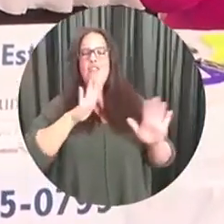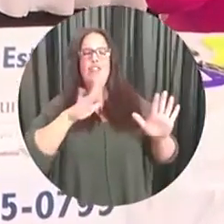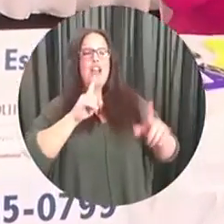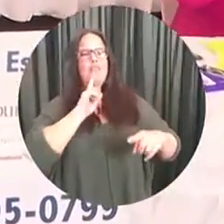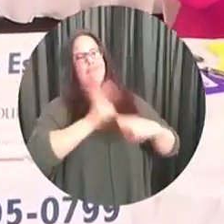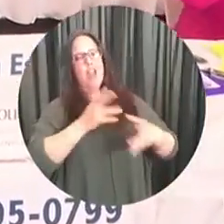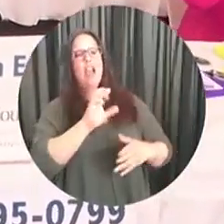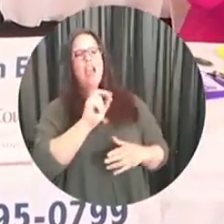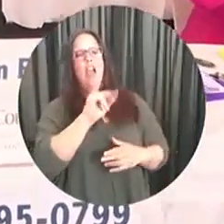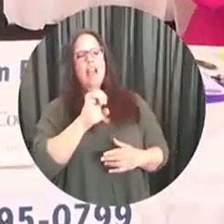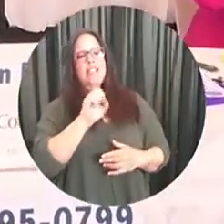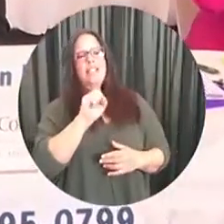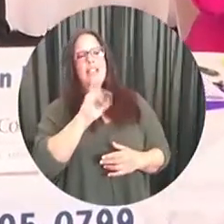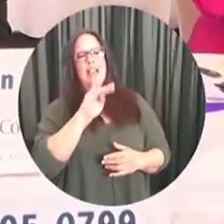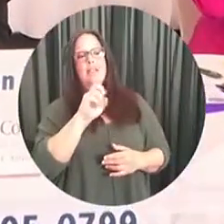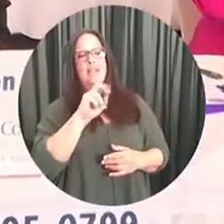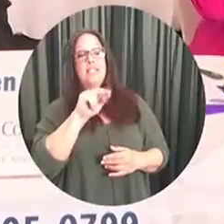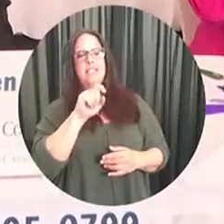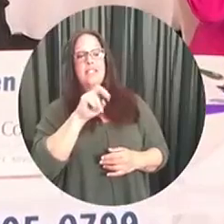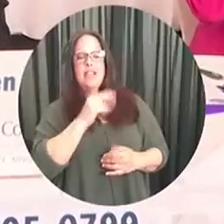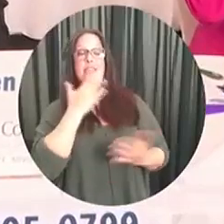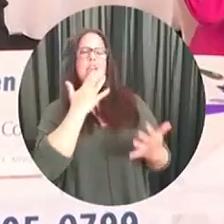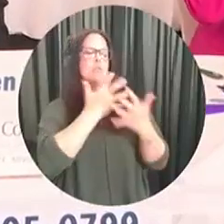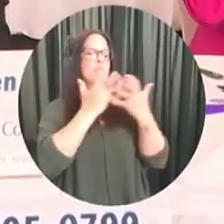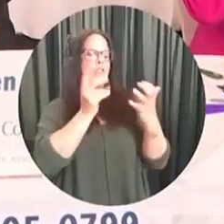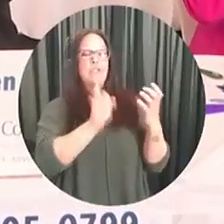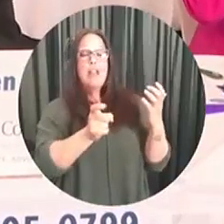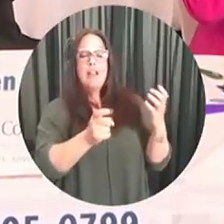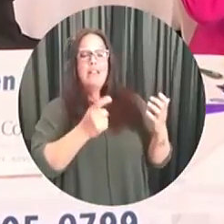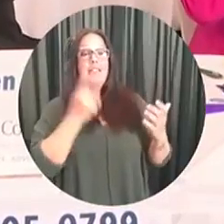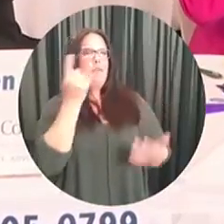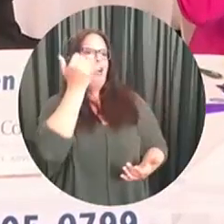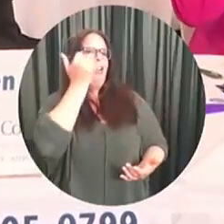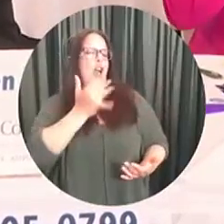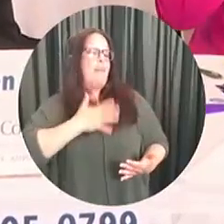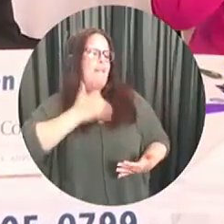Simonton. Thank you so much for donating. Someone give me a call. The phone number is